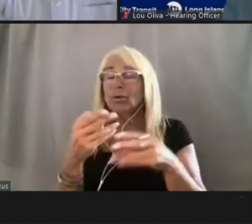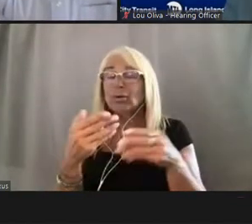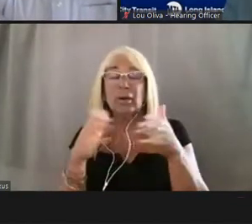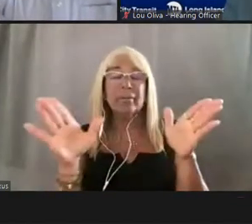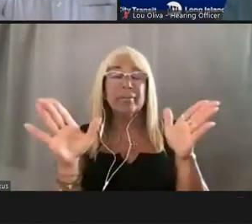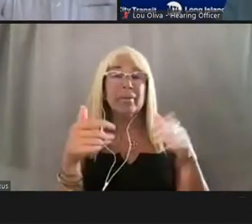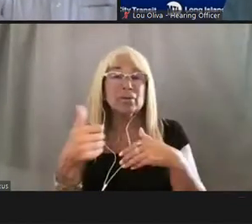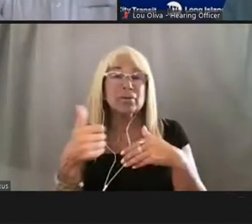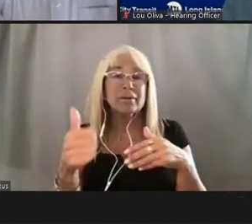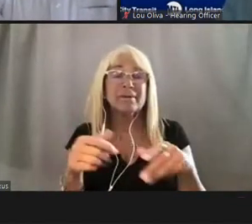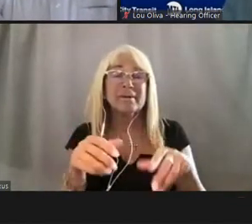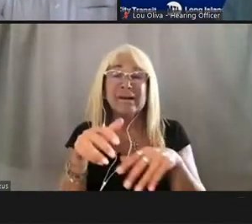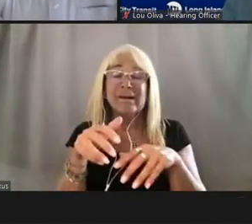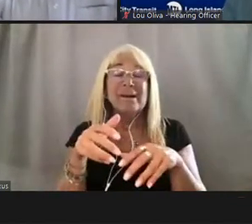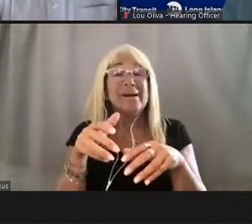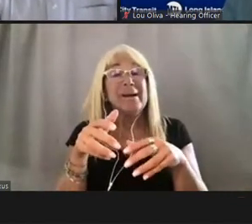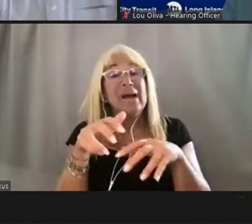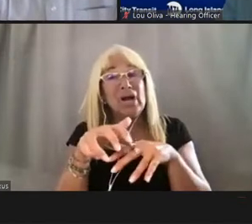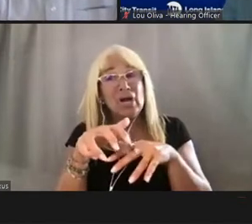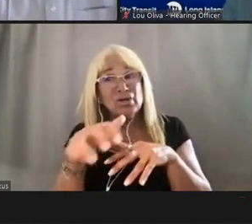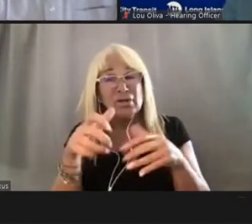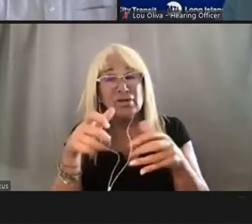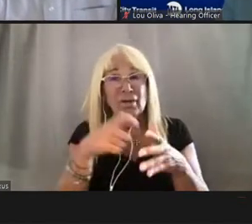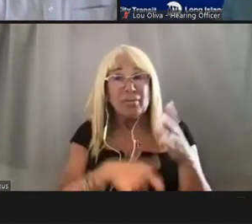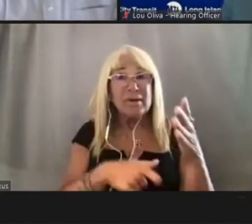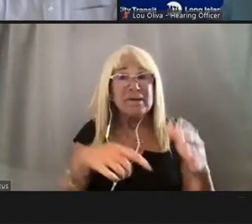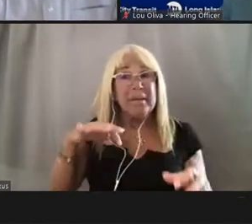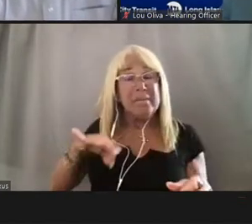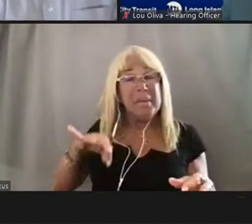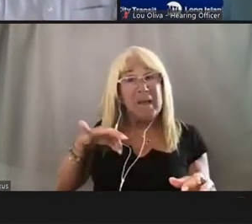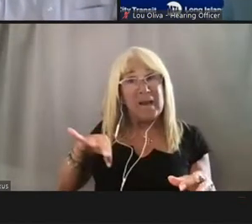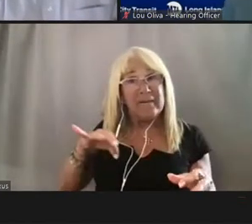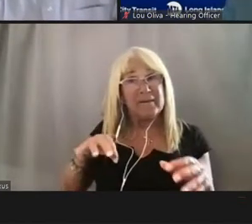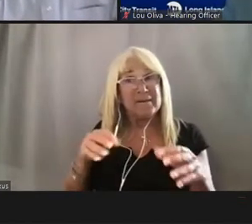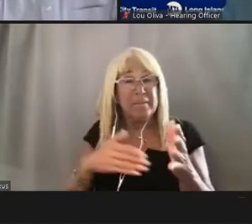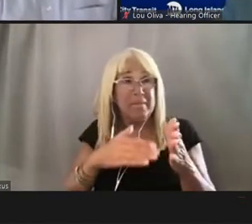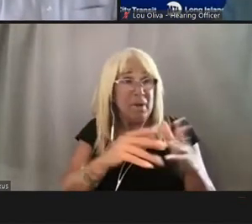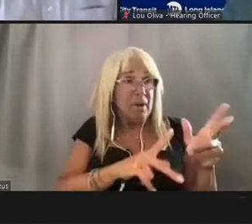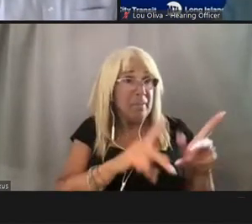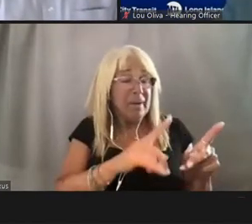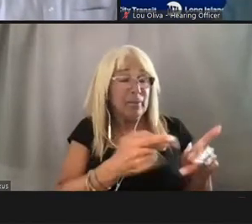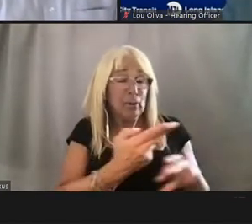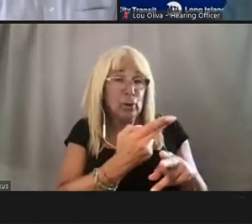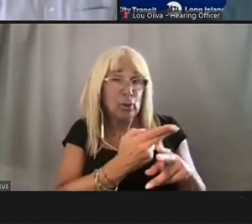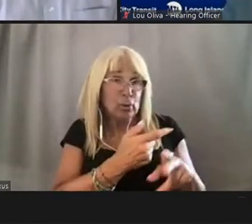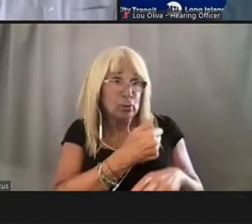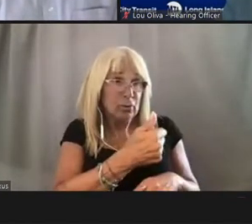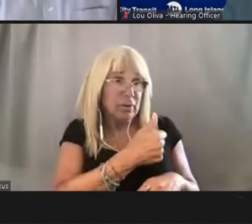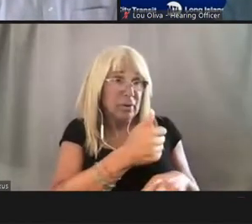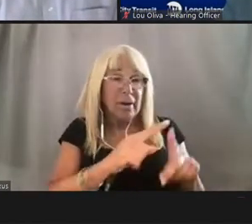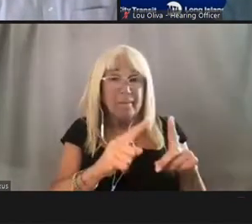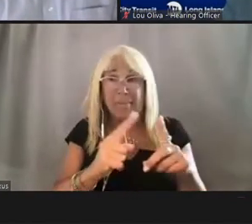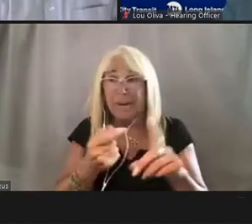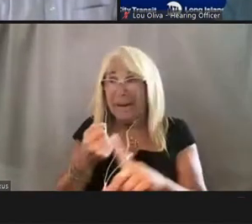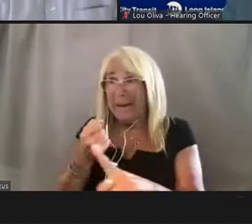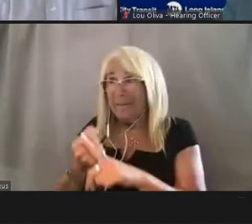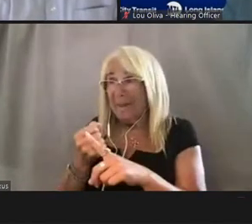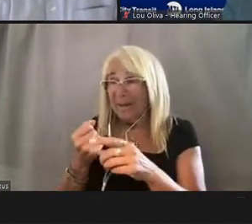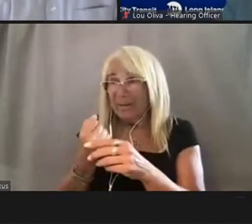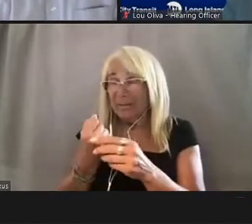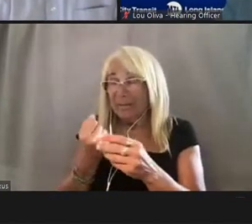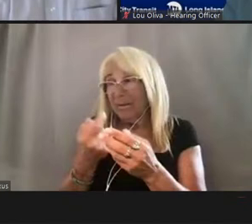congestion pricing benefits the million people who take public transportation but impacts many fewer people who are who drive